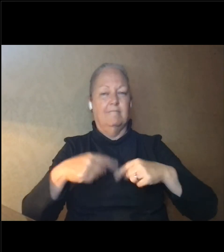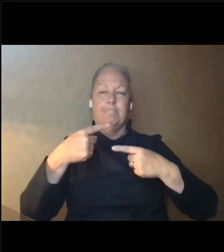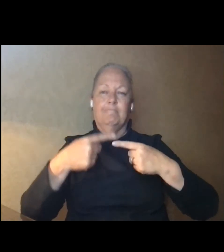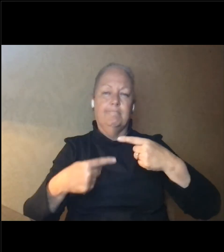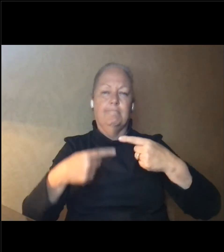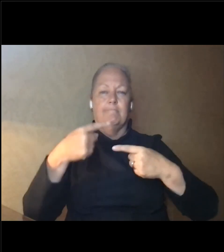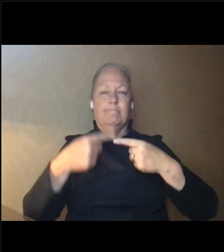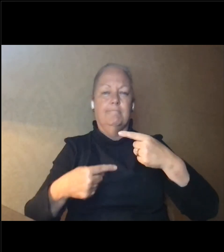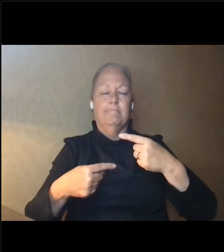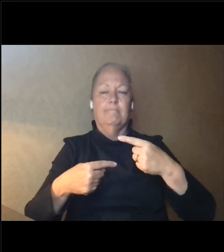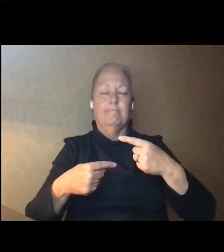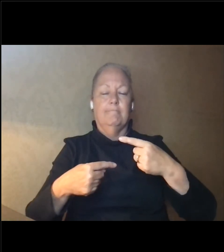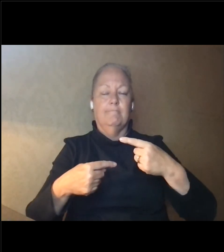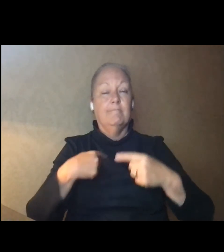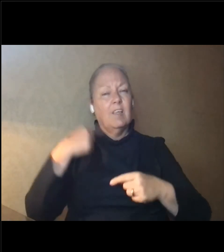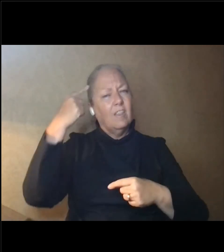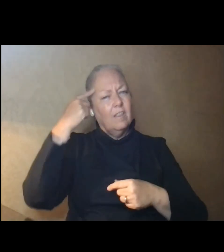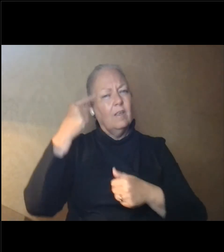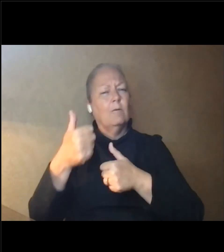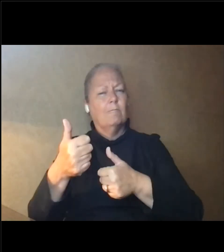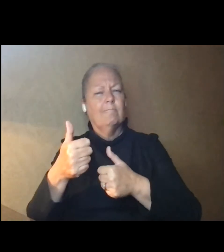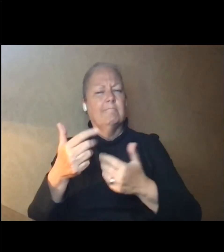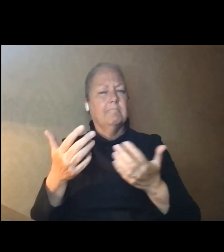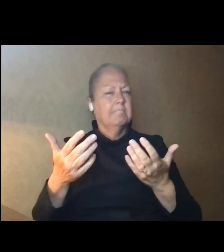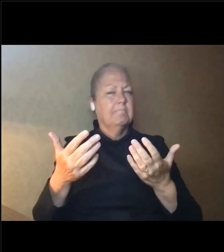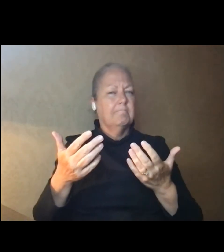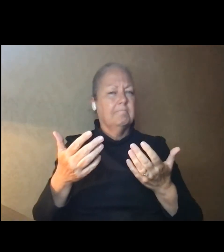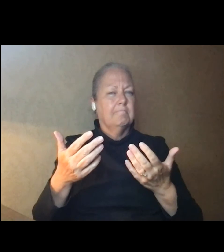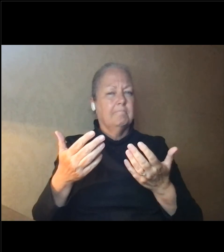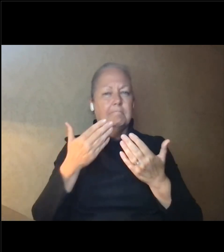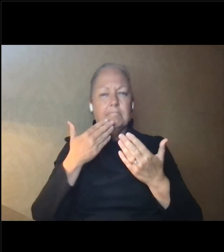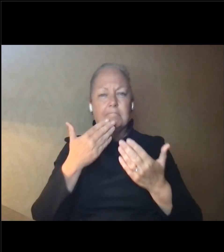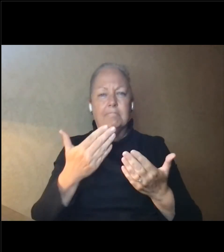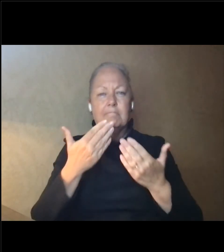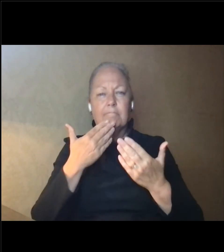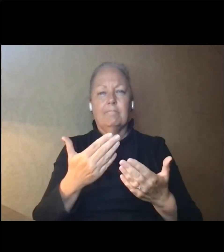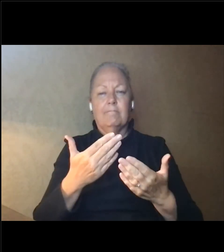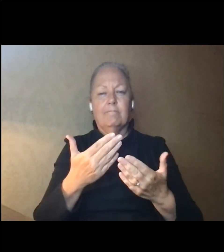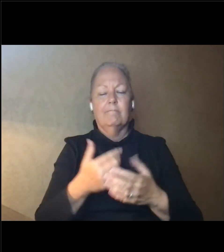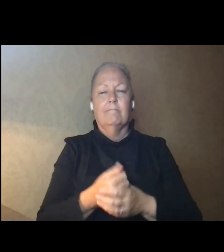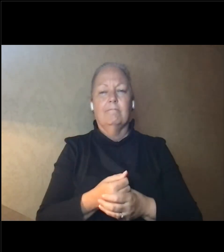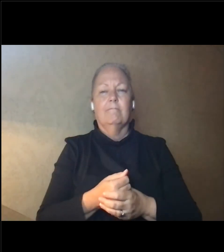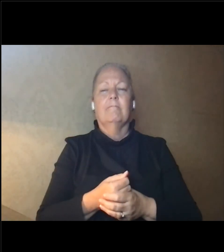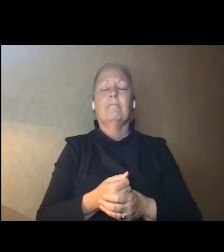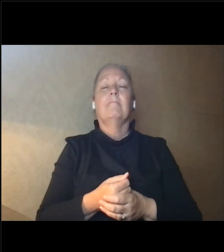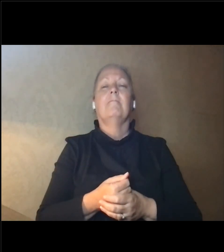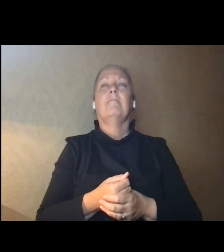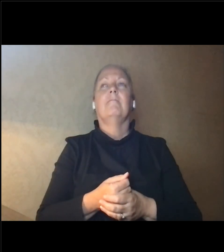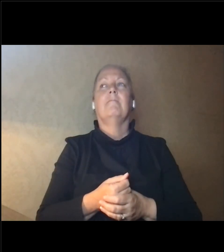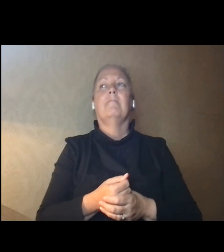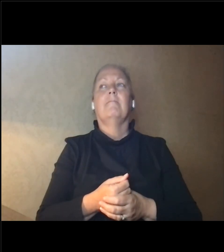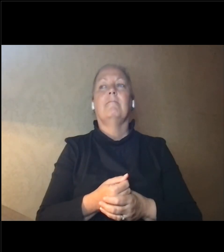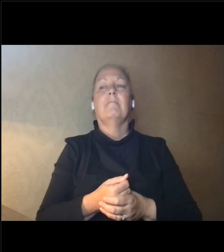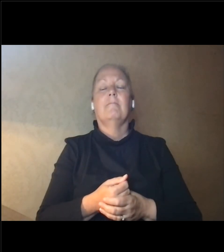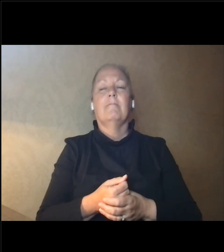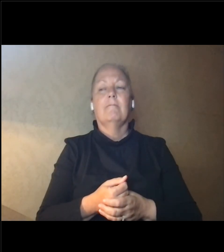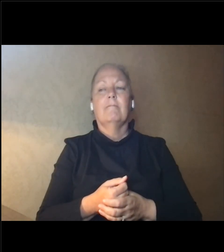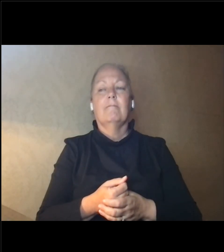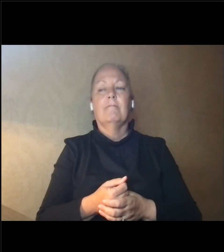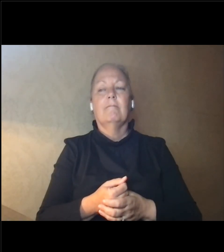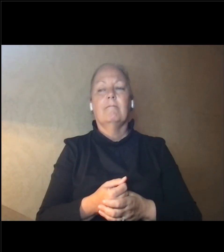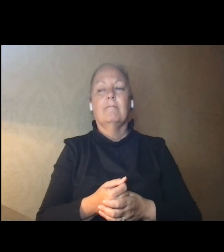A good time. Thank you. Okay. I have Rosemary, finished my talk. shall I just add